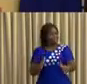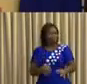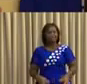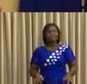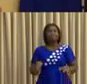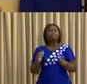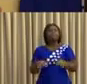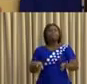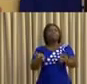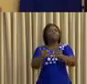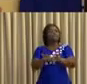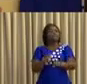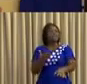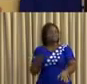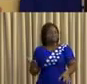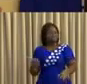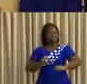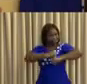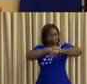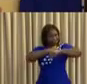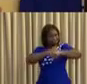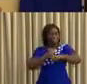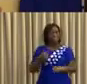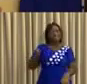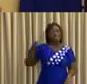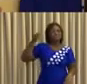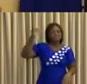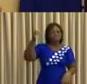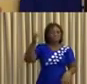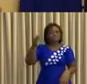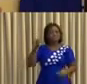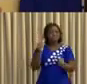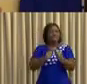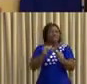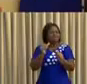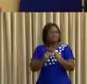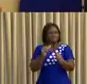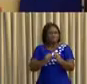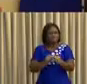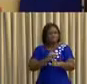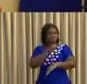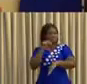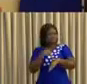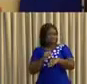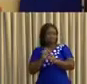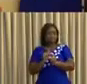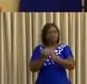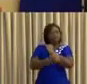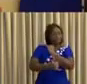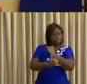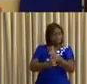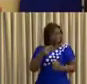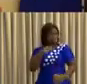important ingredients to securing the future well-being of any democratic nation. I